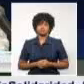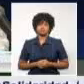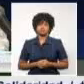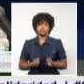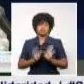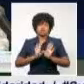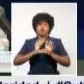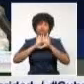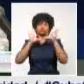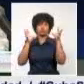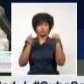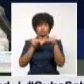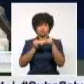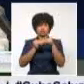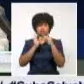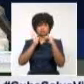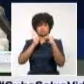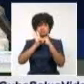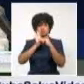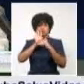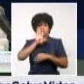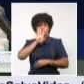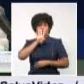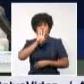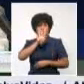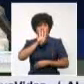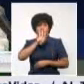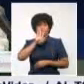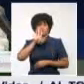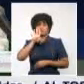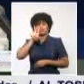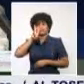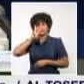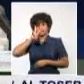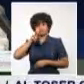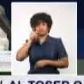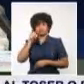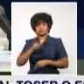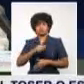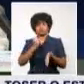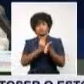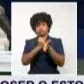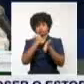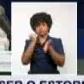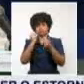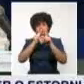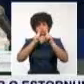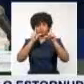of confirmed cases.